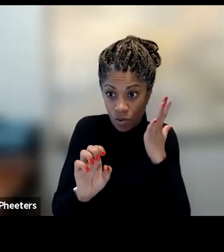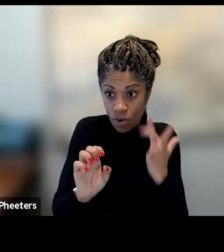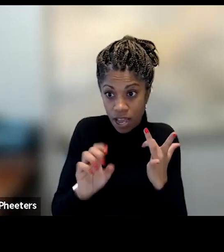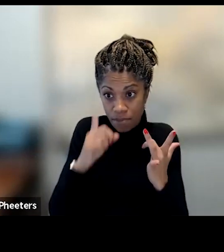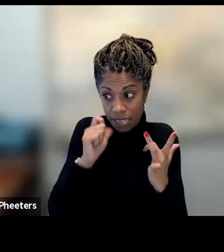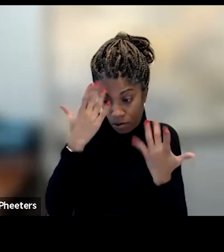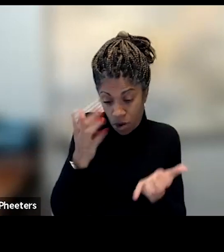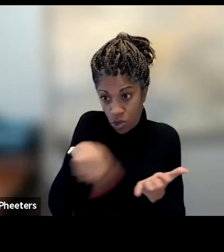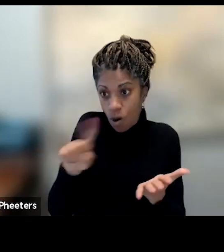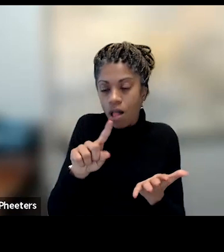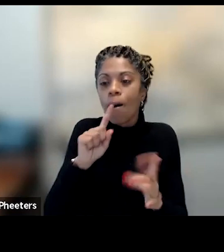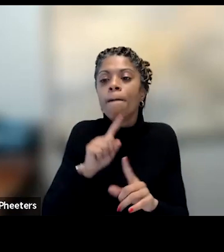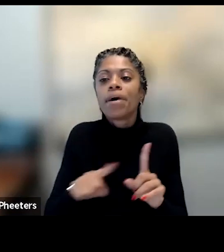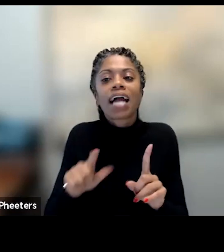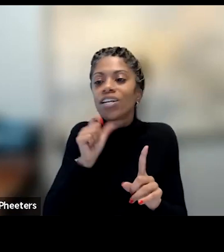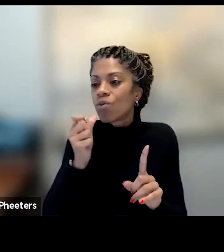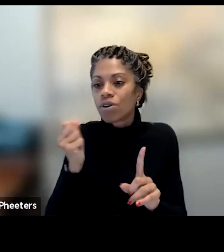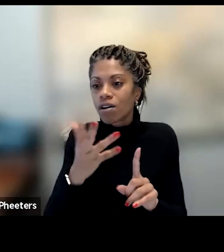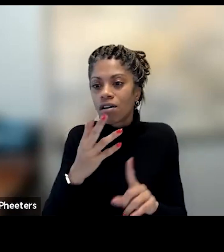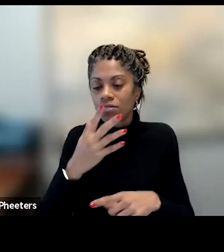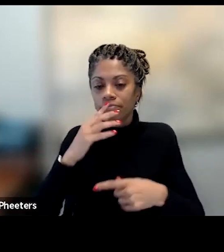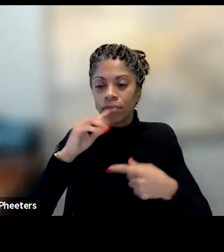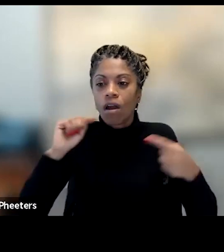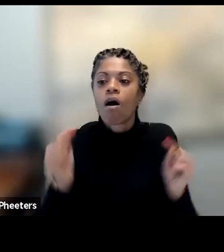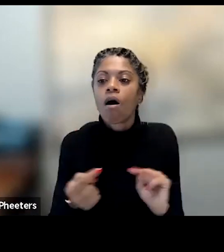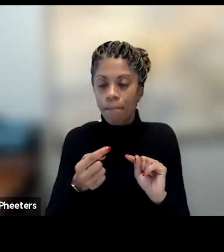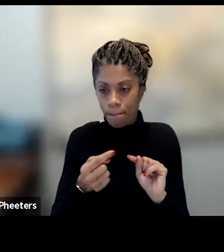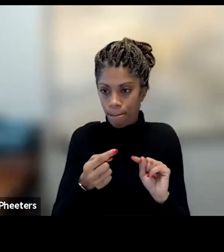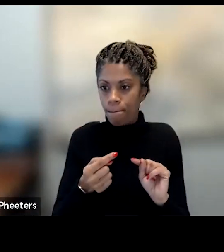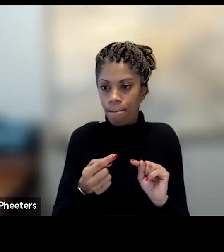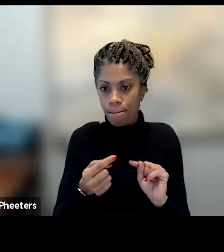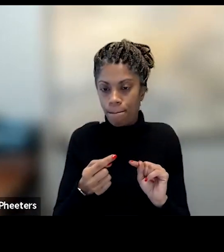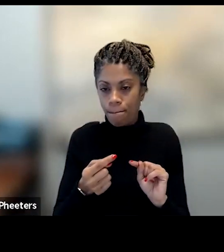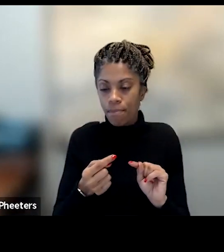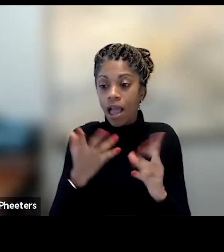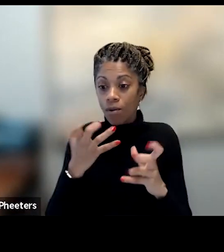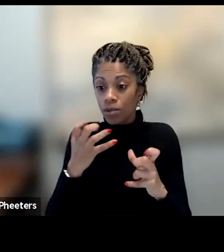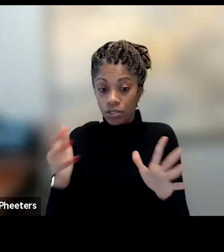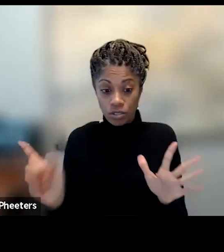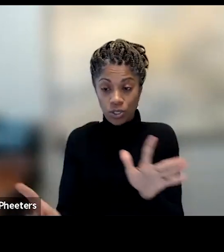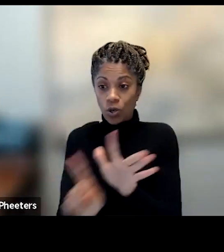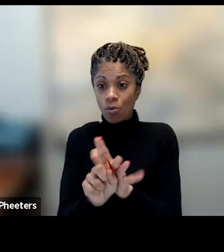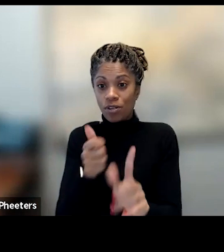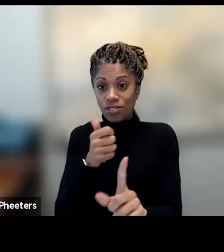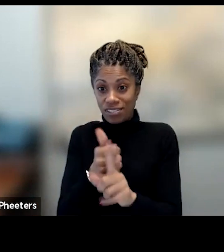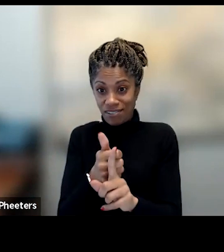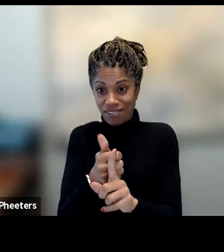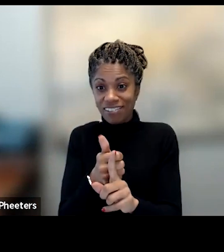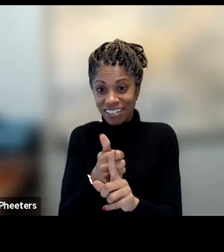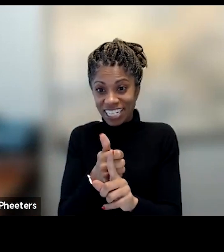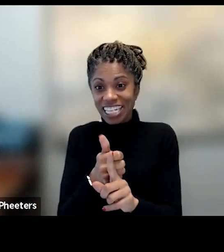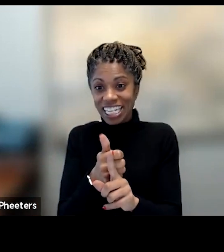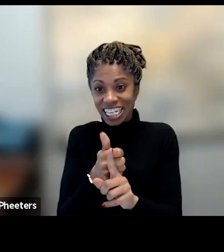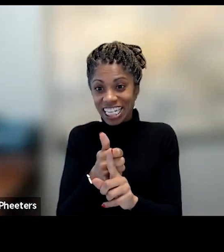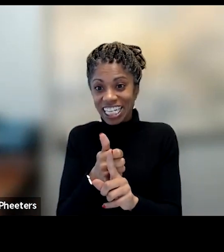today is to not cause harm. And so I hope that you fully show up. You can be fully present. If you're like me on most of the webinars I